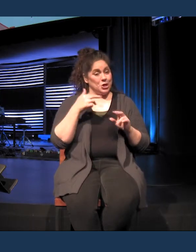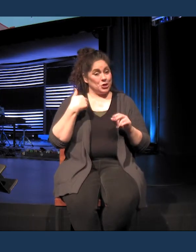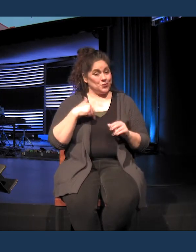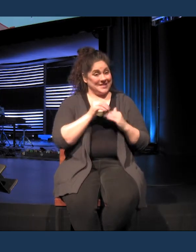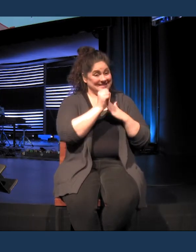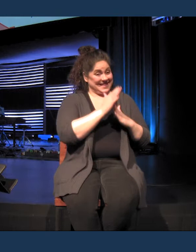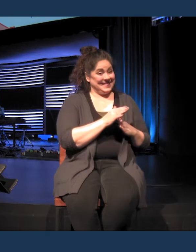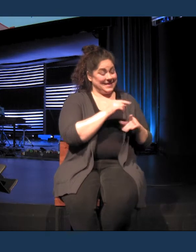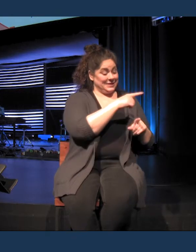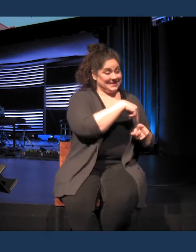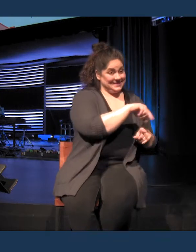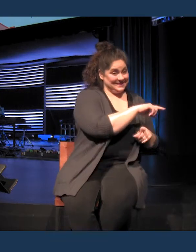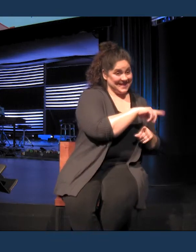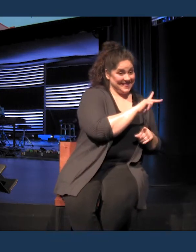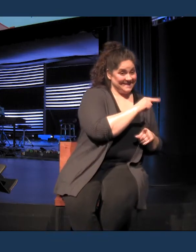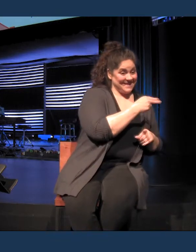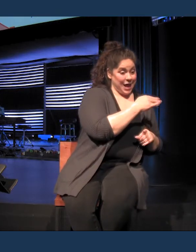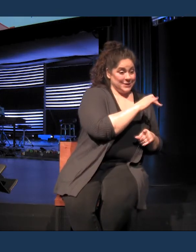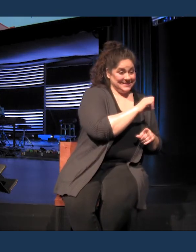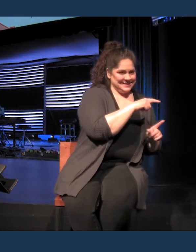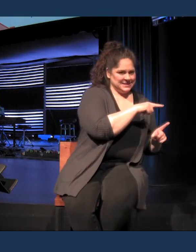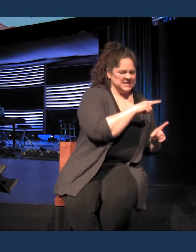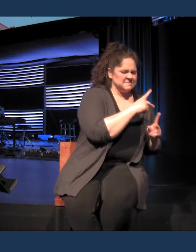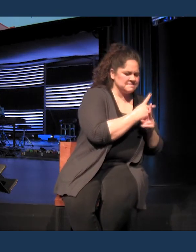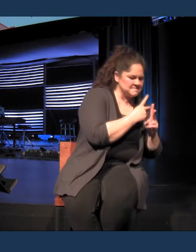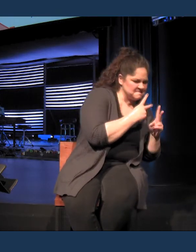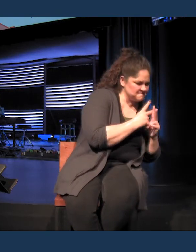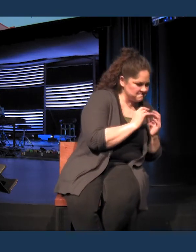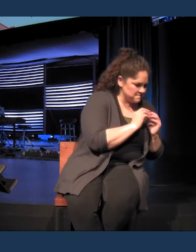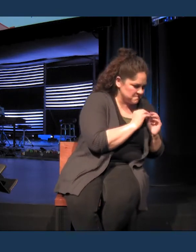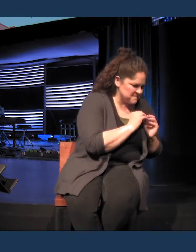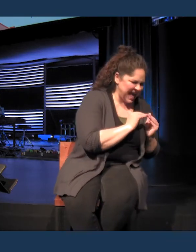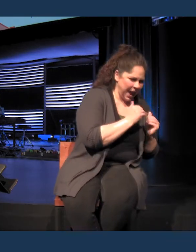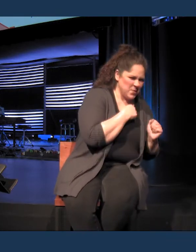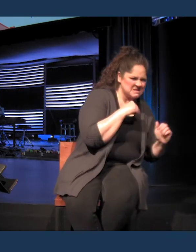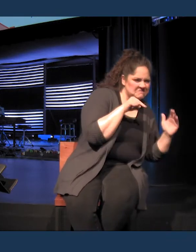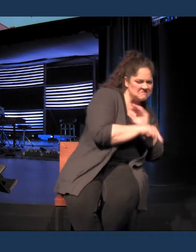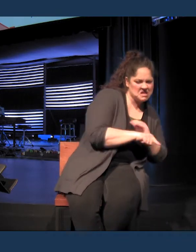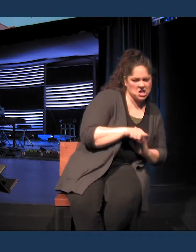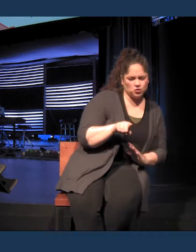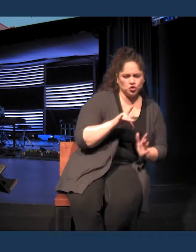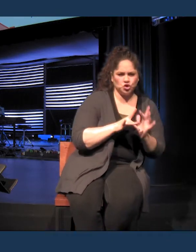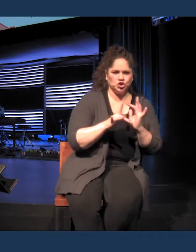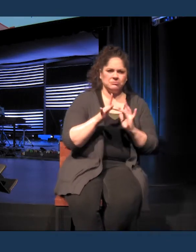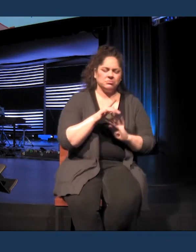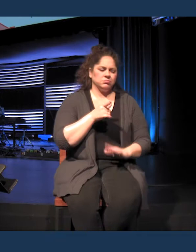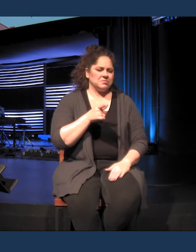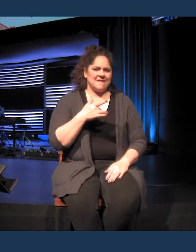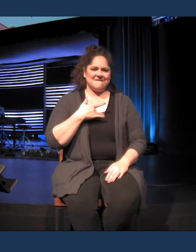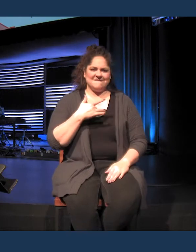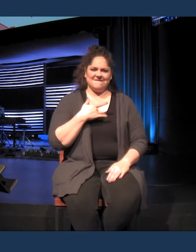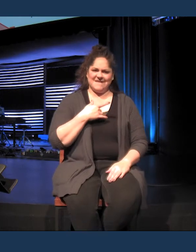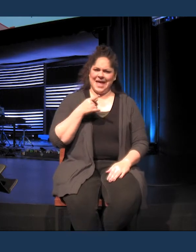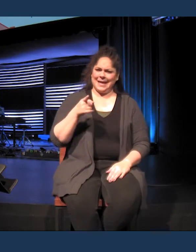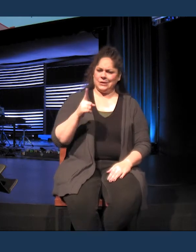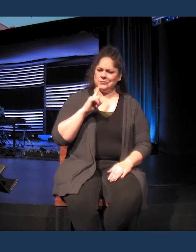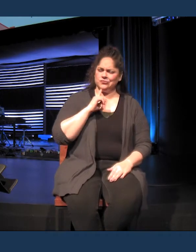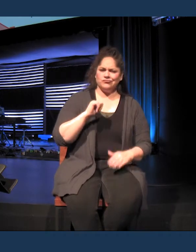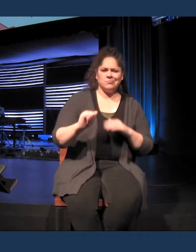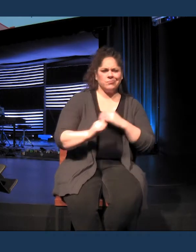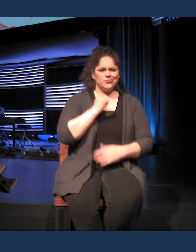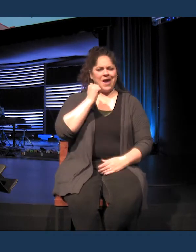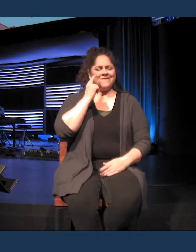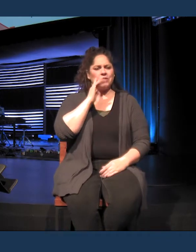Pharisees, they were plotting how to kill Jesus because they saw him as a deep threat to their